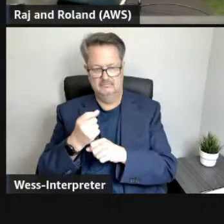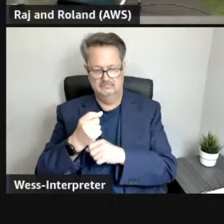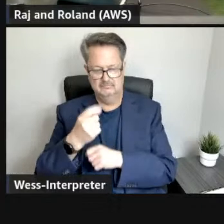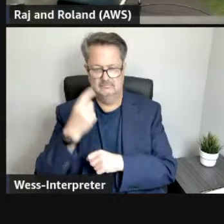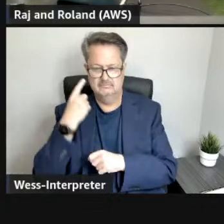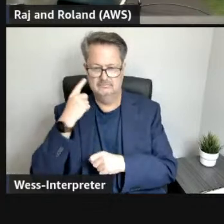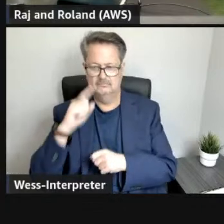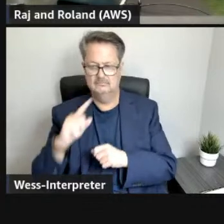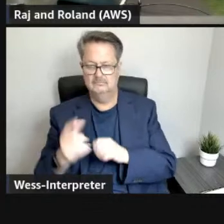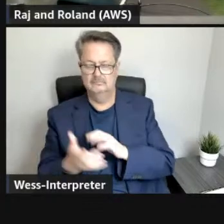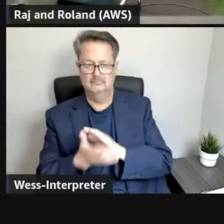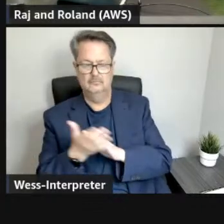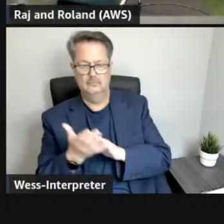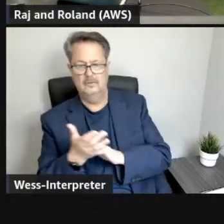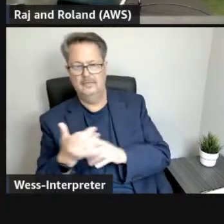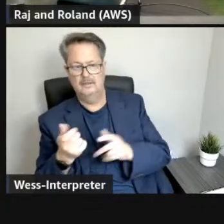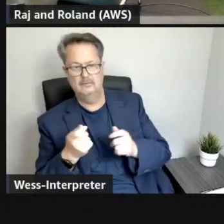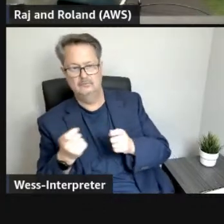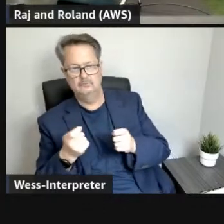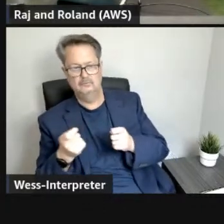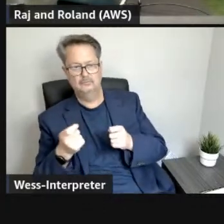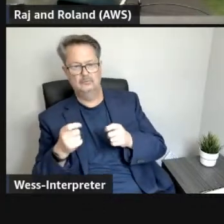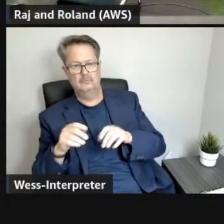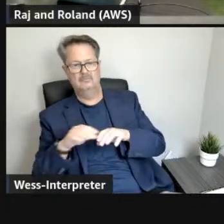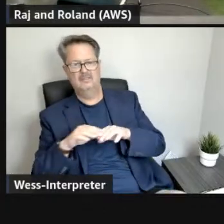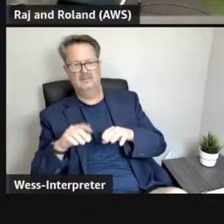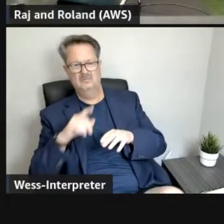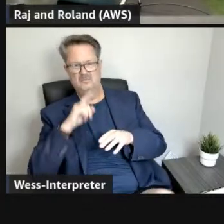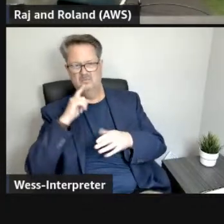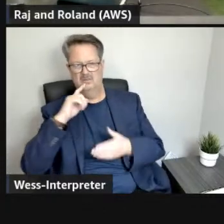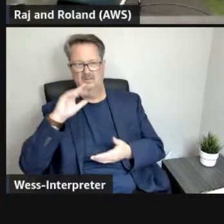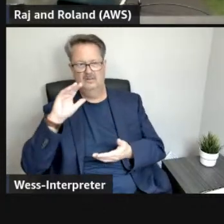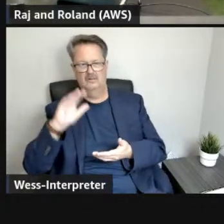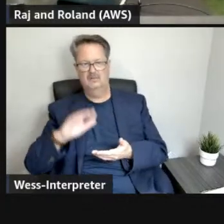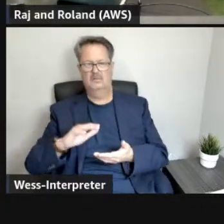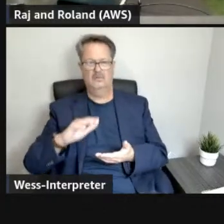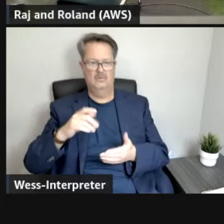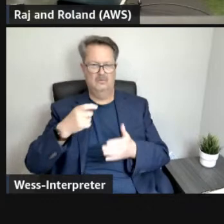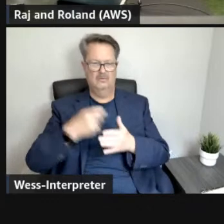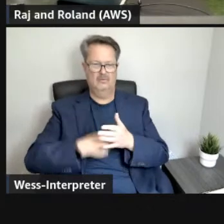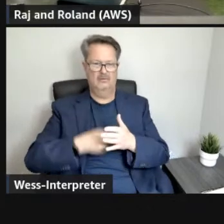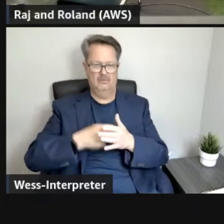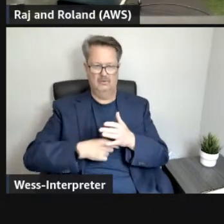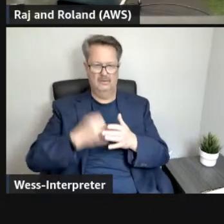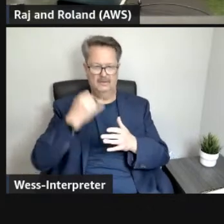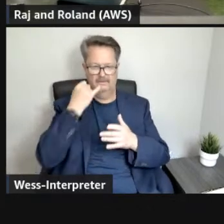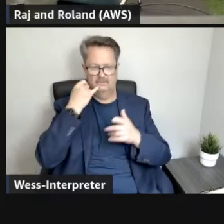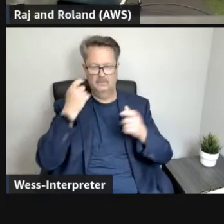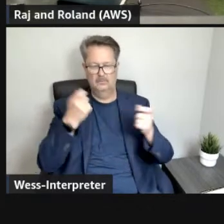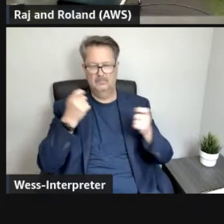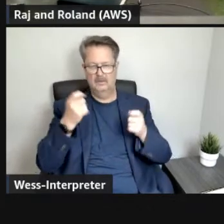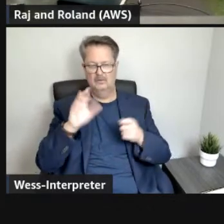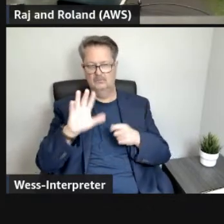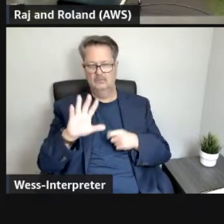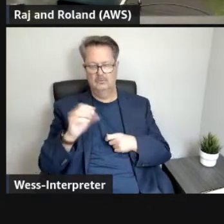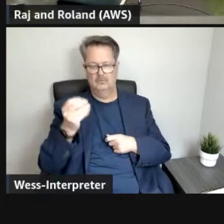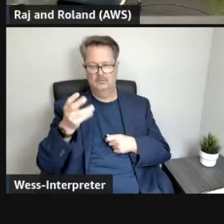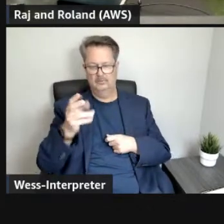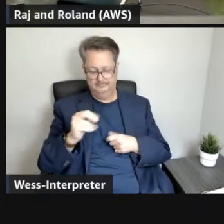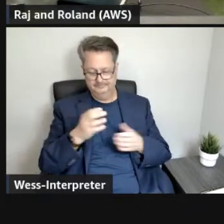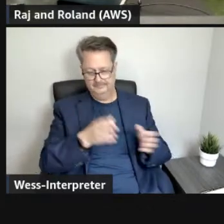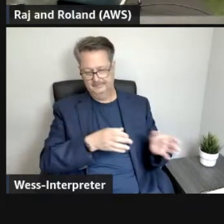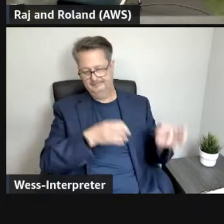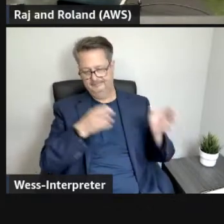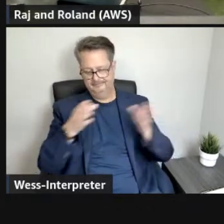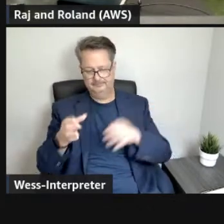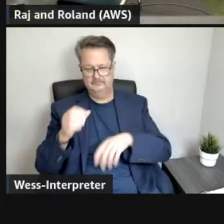control plane. And that's really very low cost considering if you've managed your own control plane. We're going to get into workloads, which